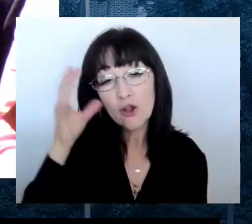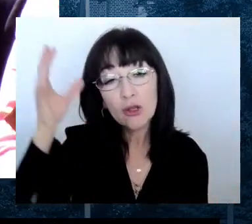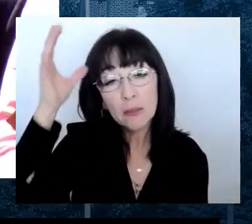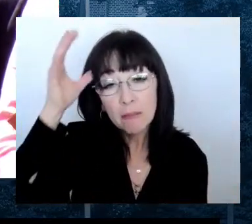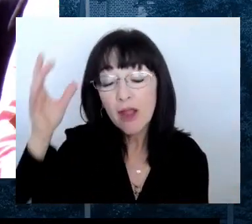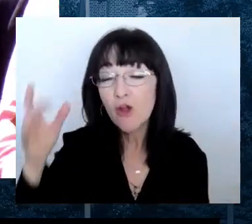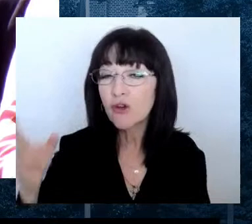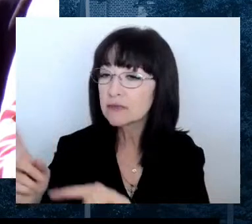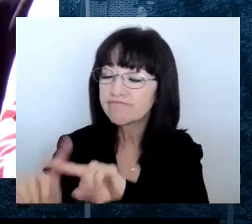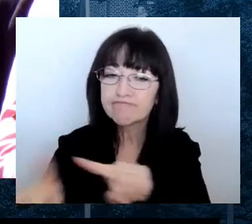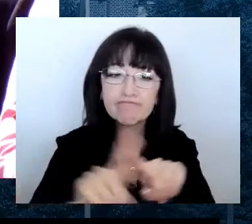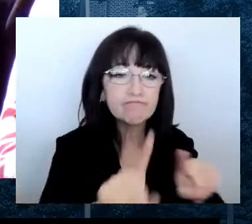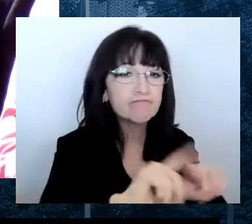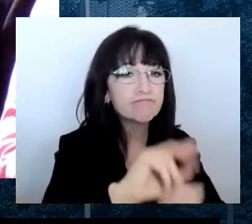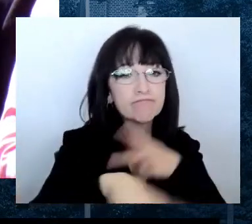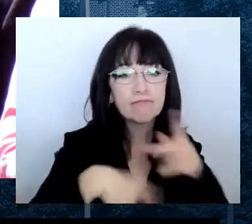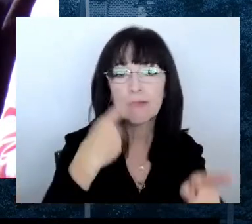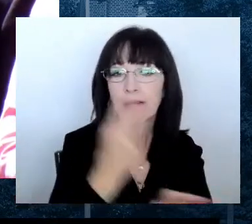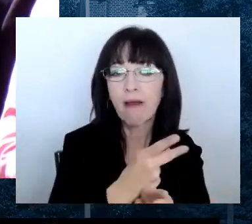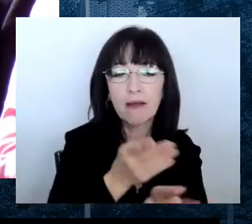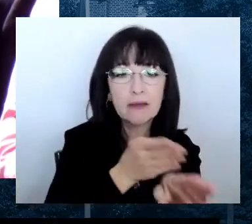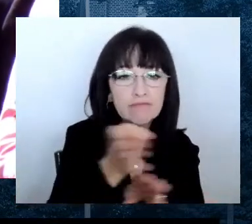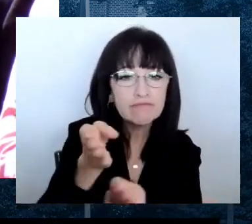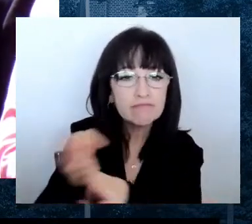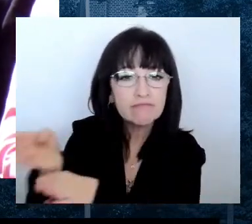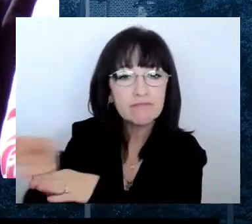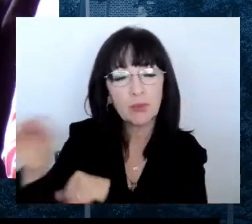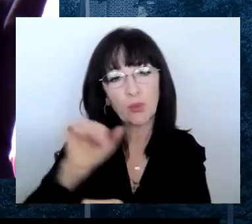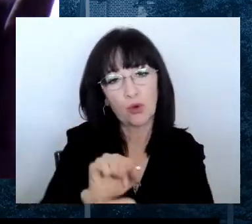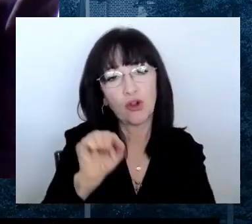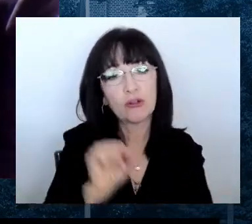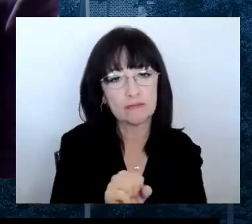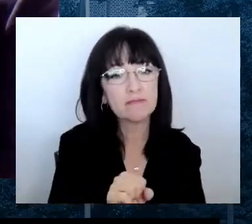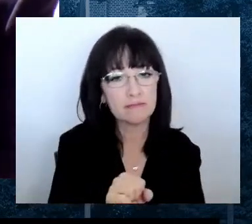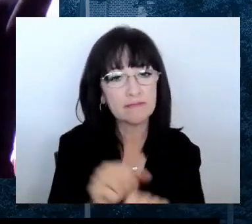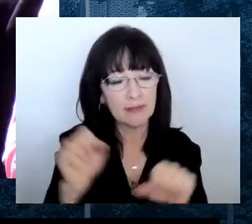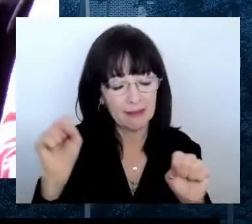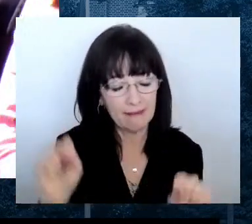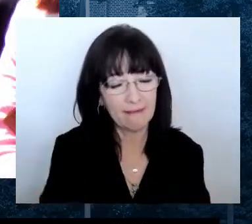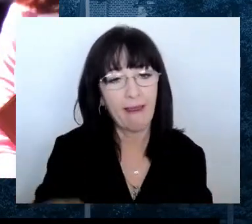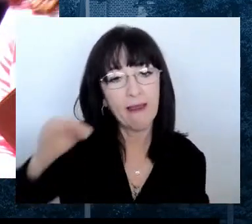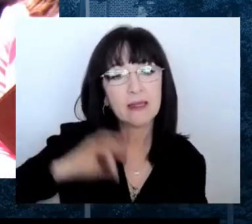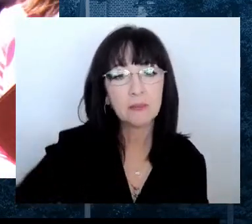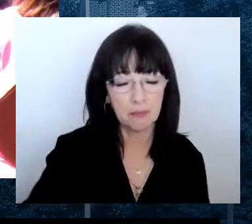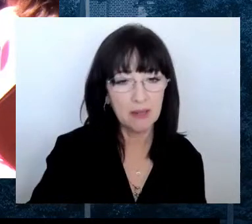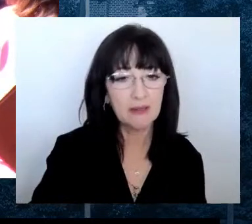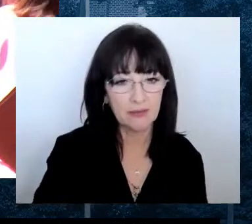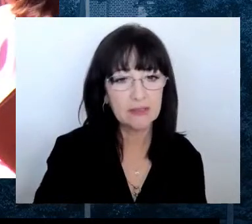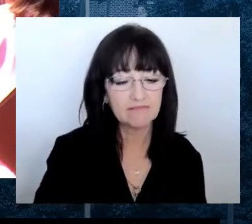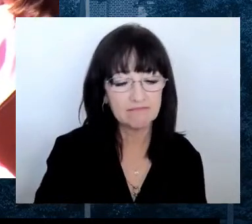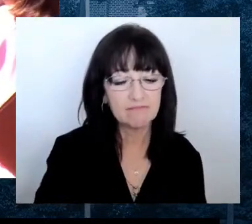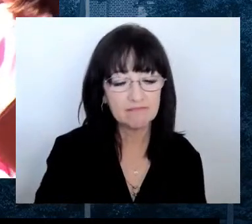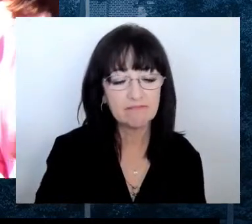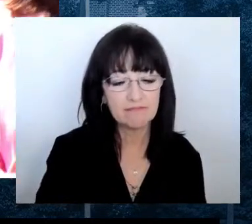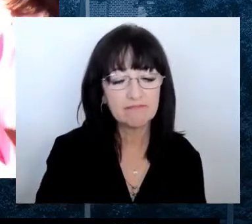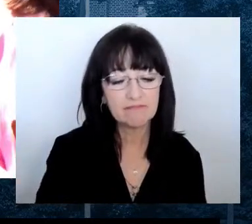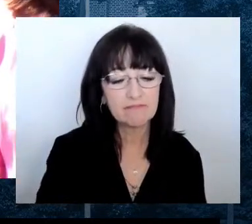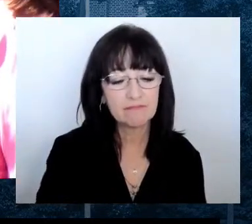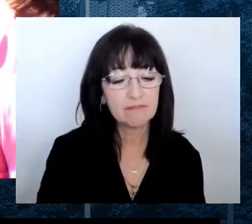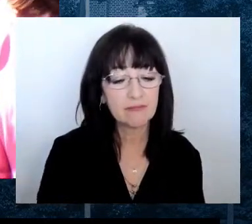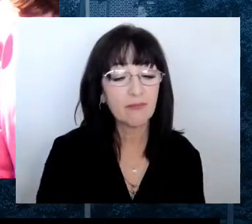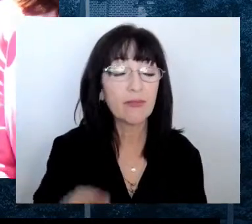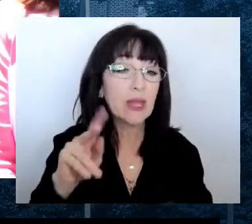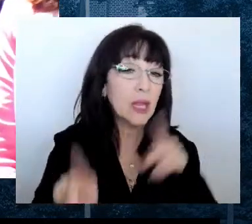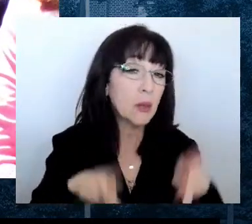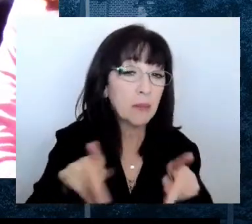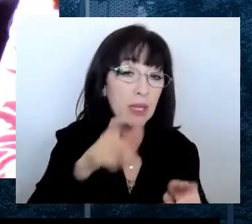same benefit. Just as important, certainly more important for people who are taking care